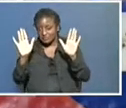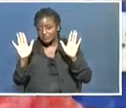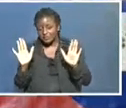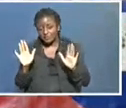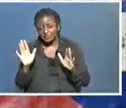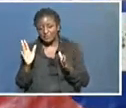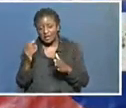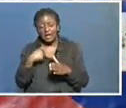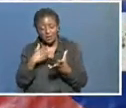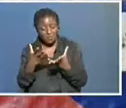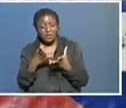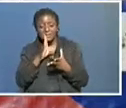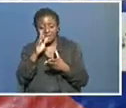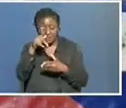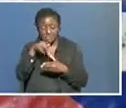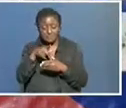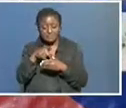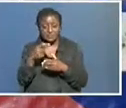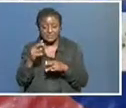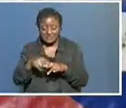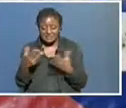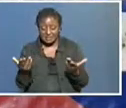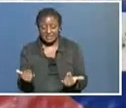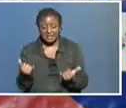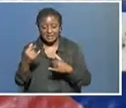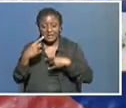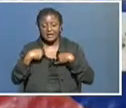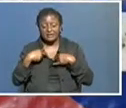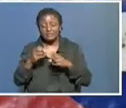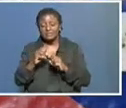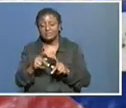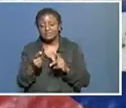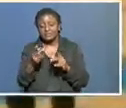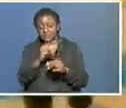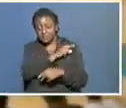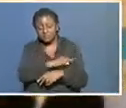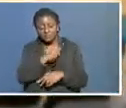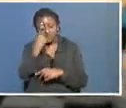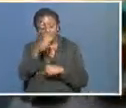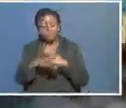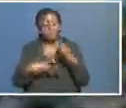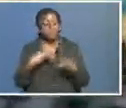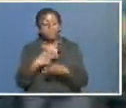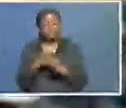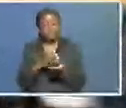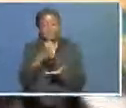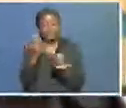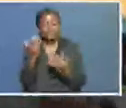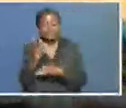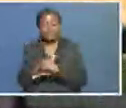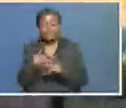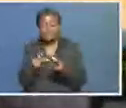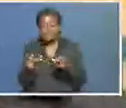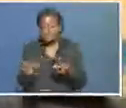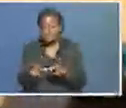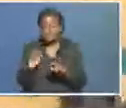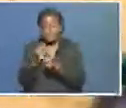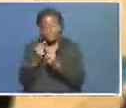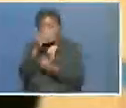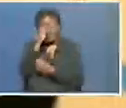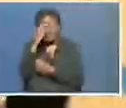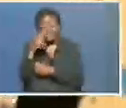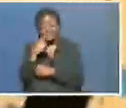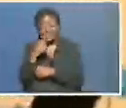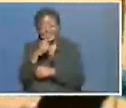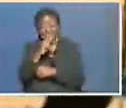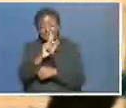be a part of, and we're sitting here now and we have this chance to qualify for a World Cup. As for tonight's venue, the sports minister says the